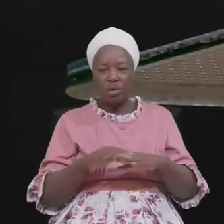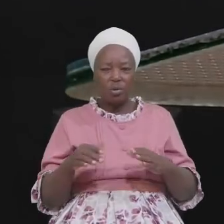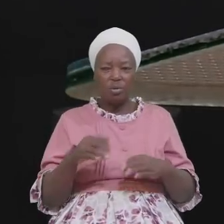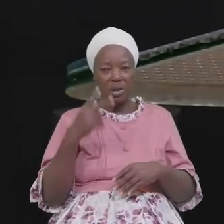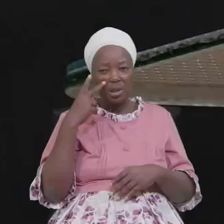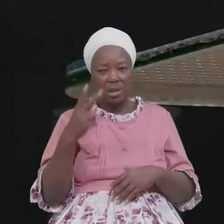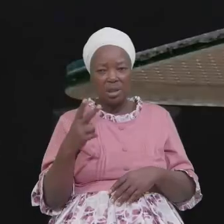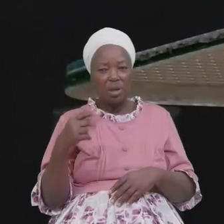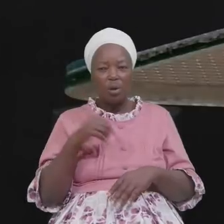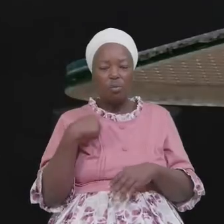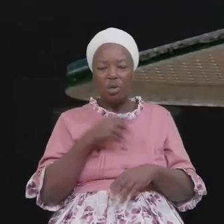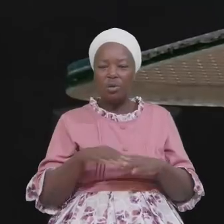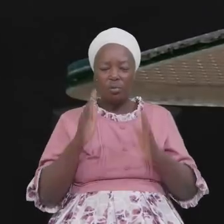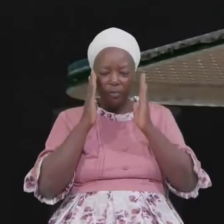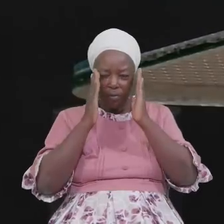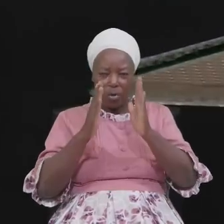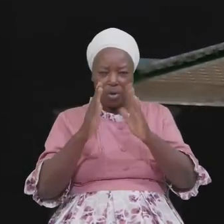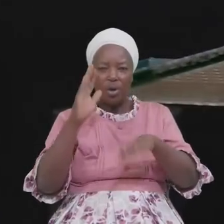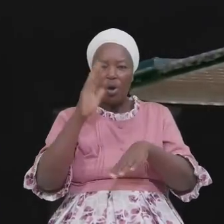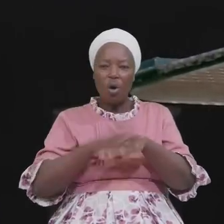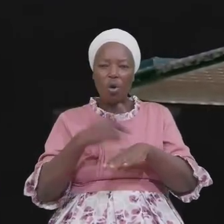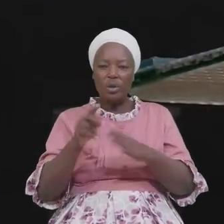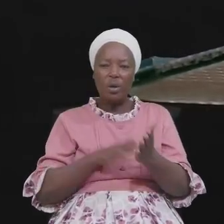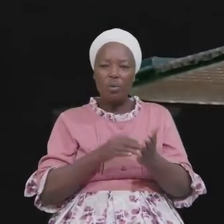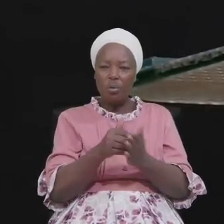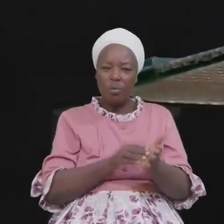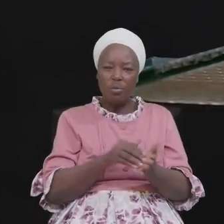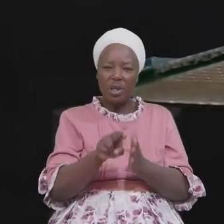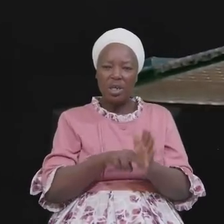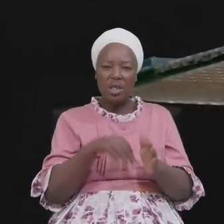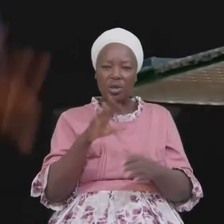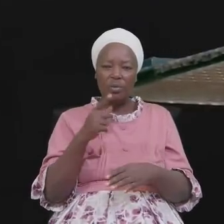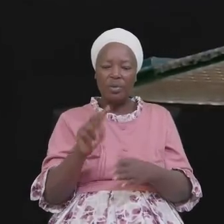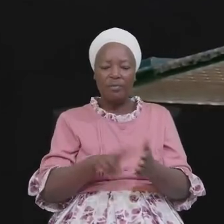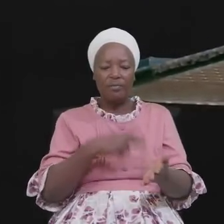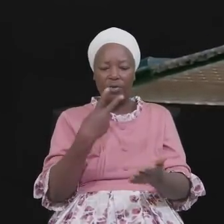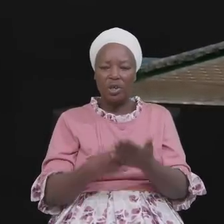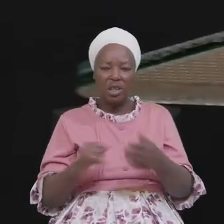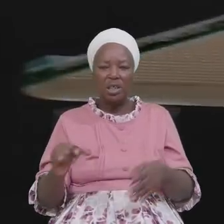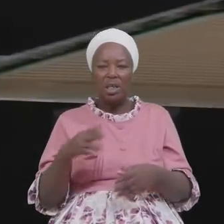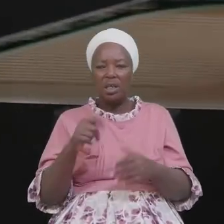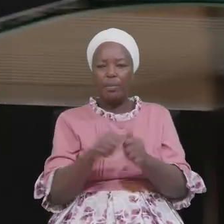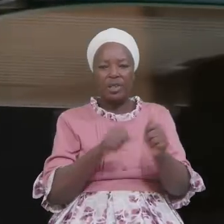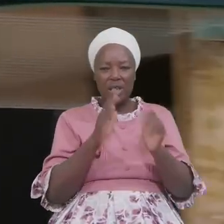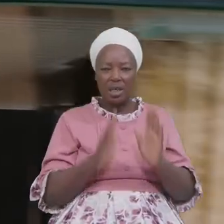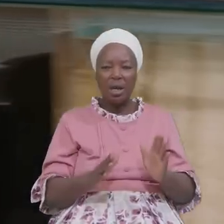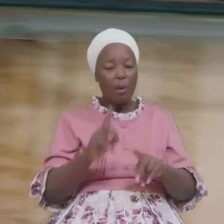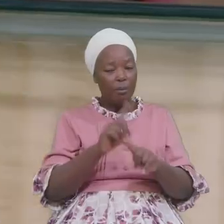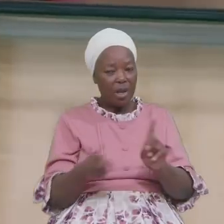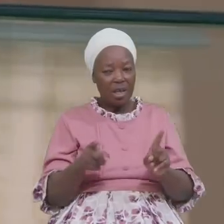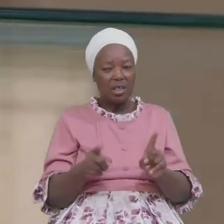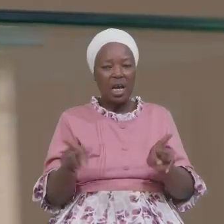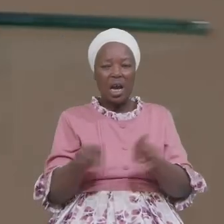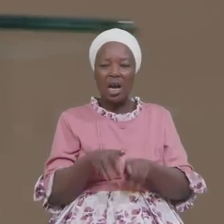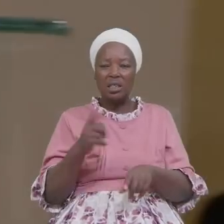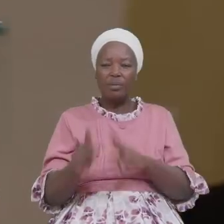don't concentrate on the weakness of the fallen. But as the people who